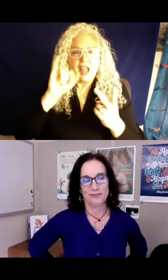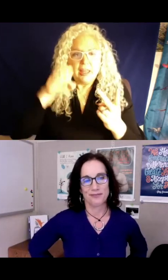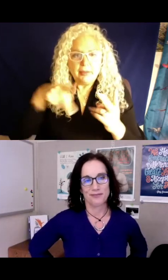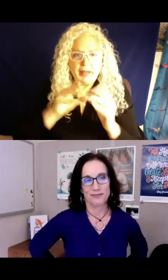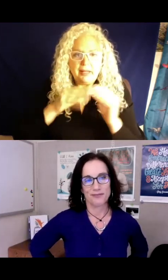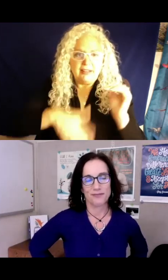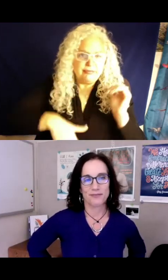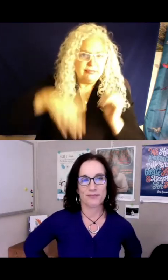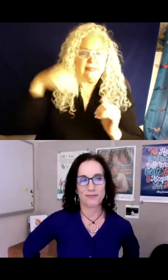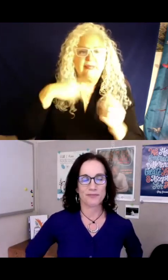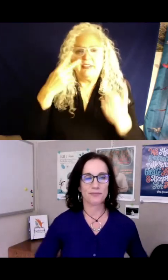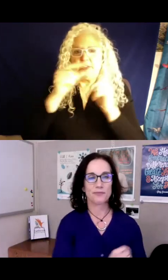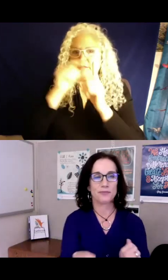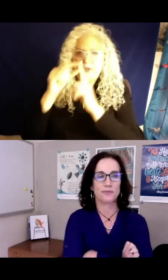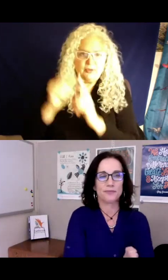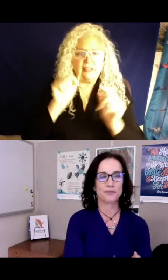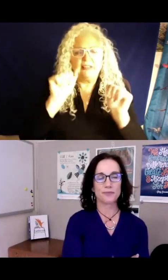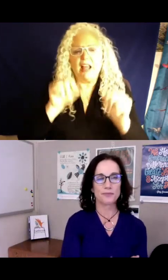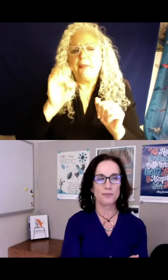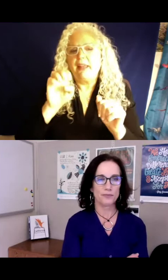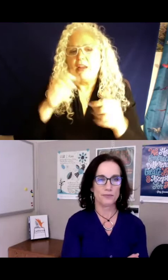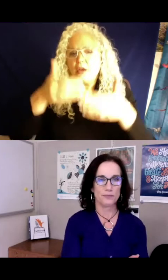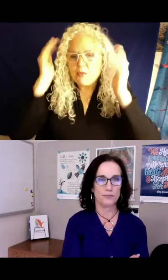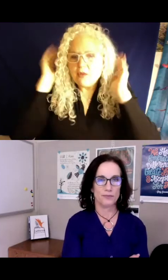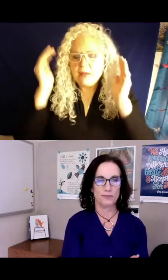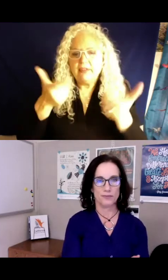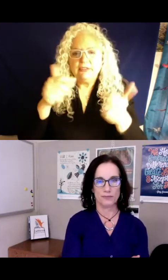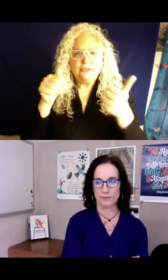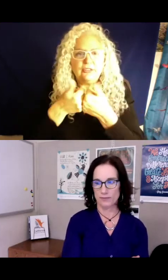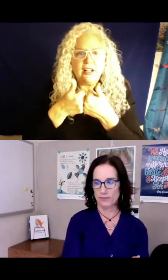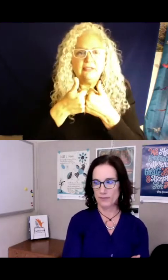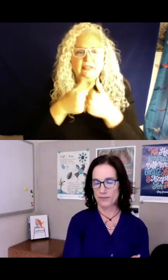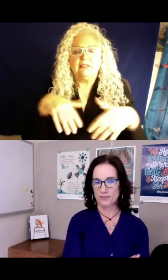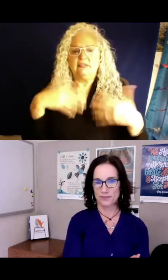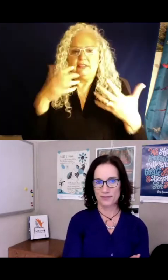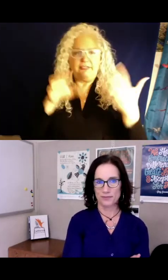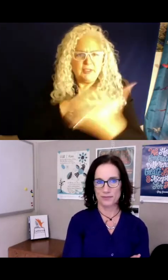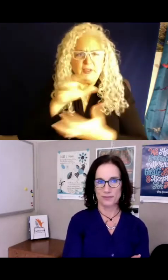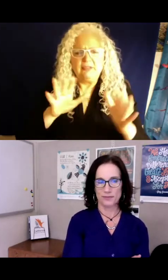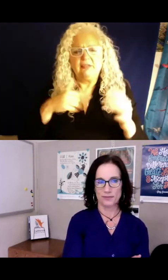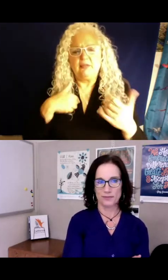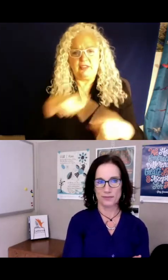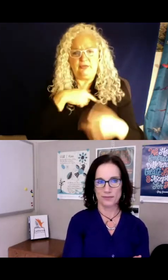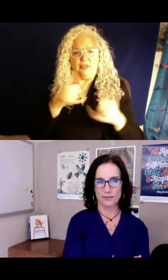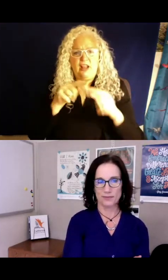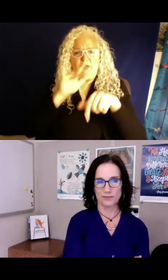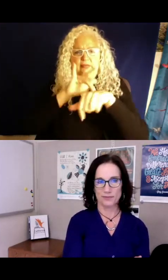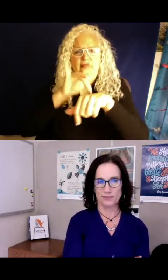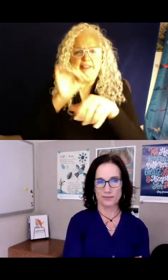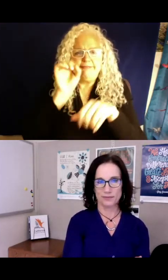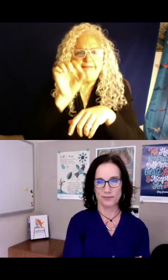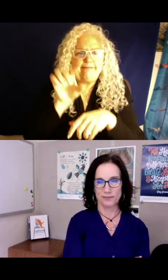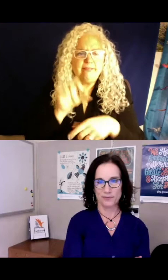to IFSPs and IEPs while she's grown up. And some of this terminology can be challenging,